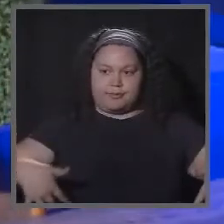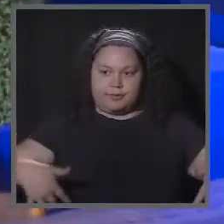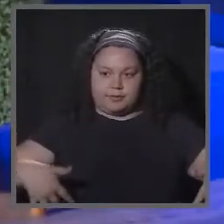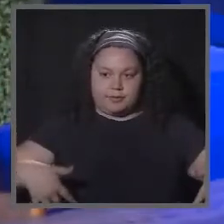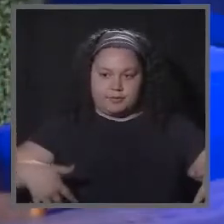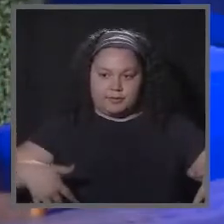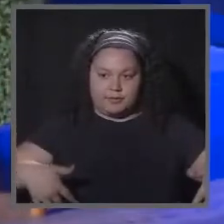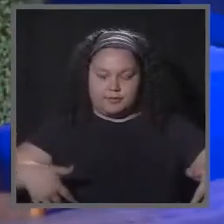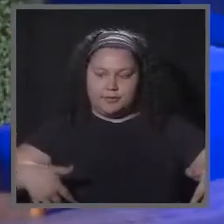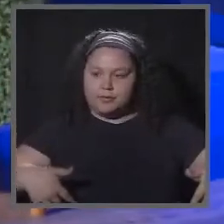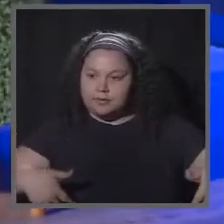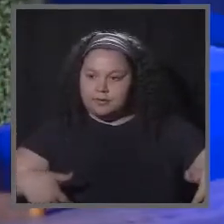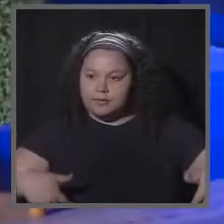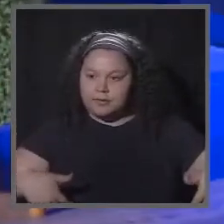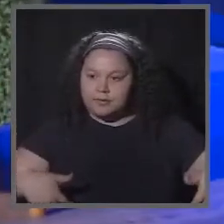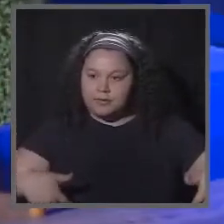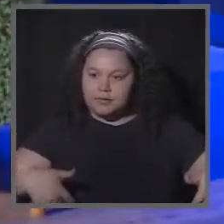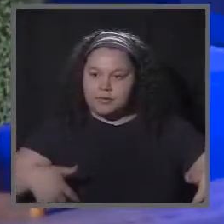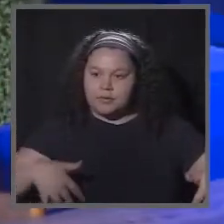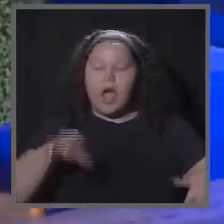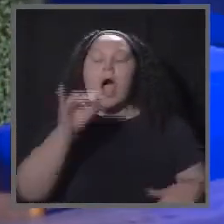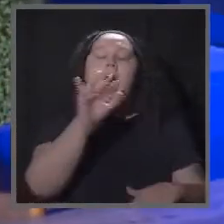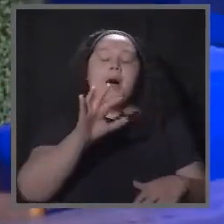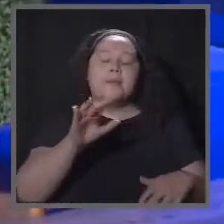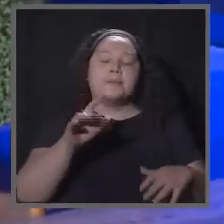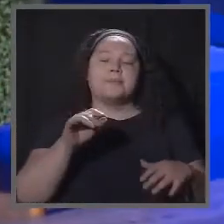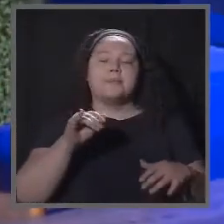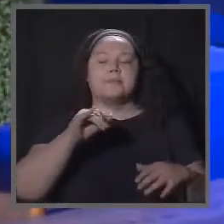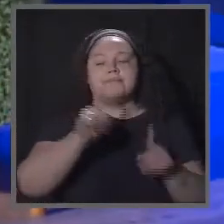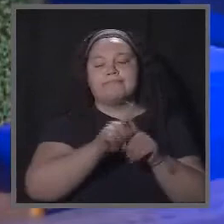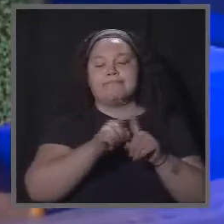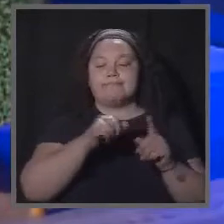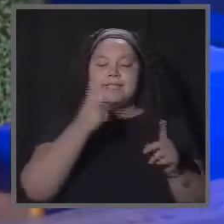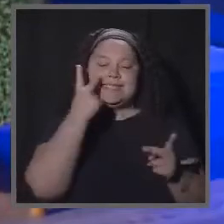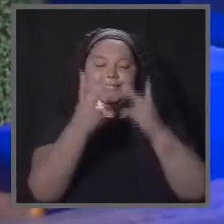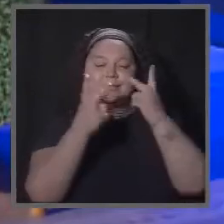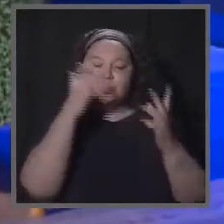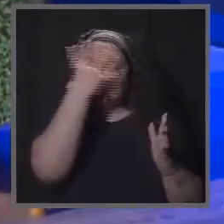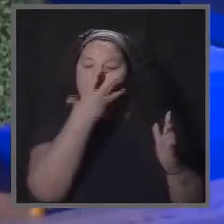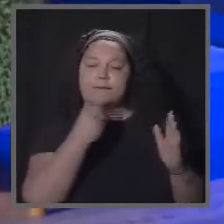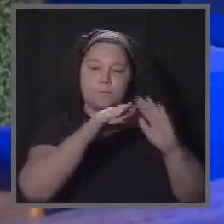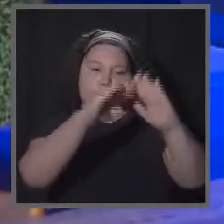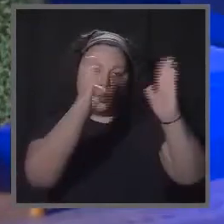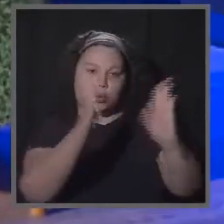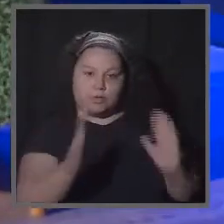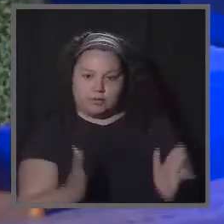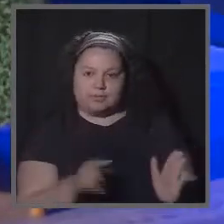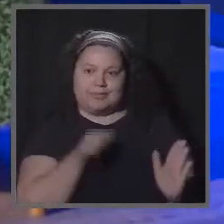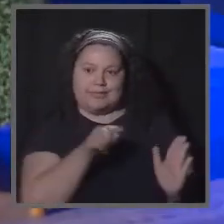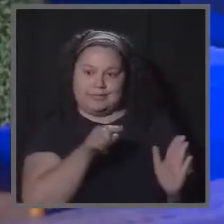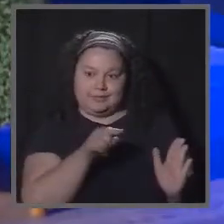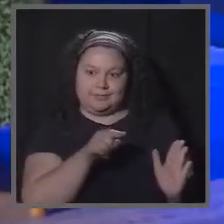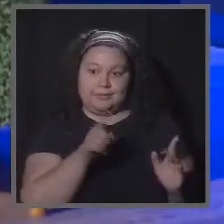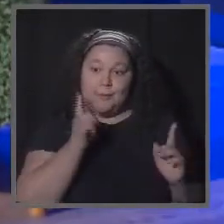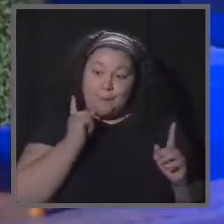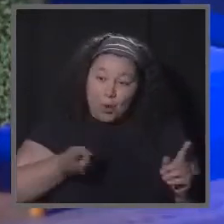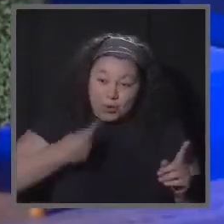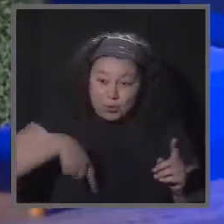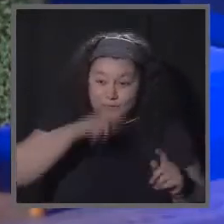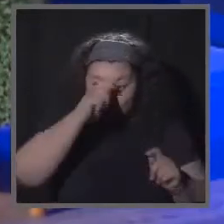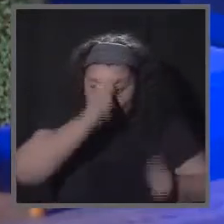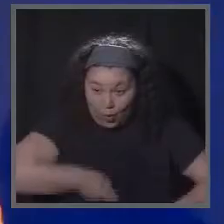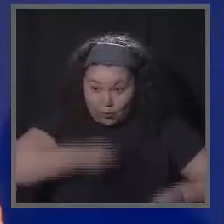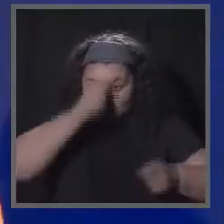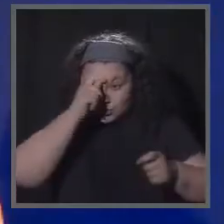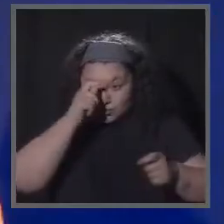different aesthetics, very probably we will not be able to take advantage of the gap that this pandemic